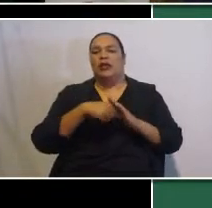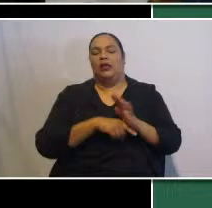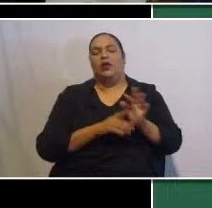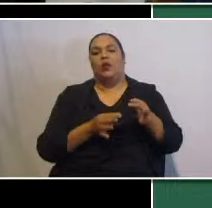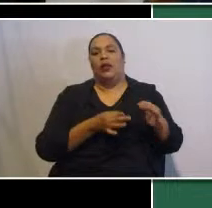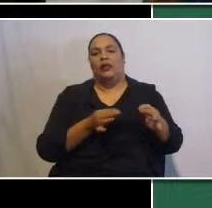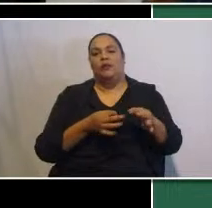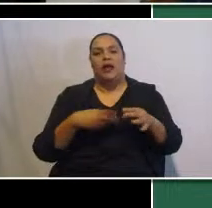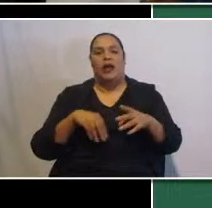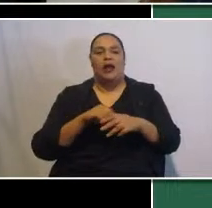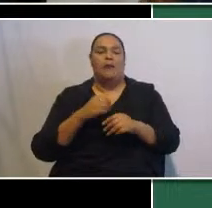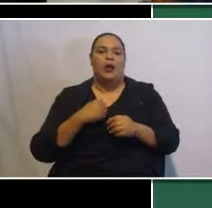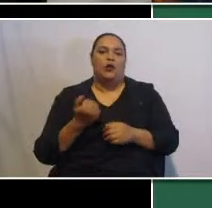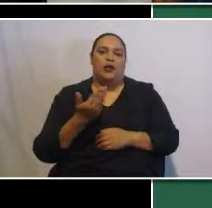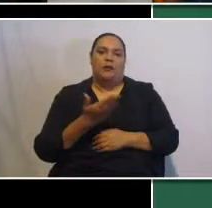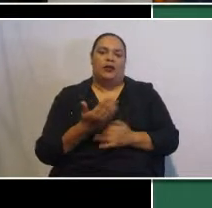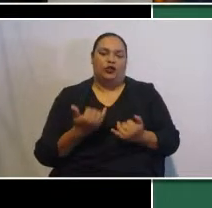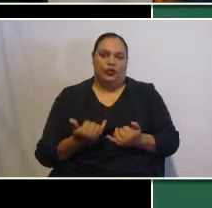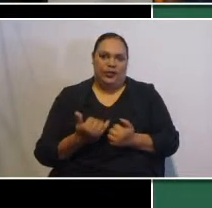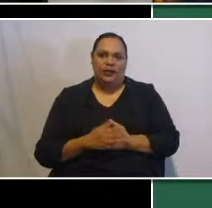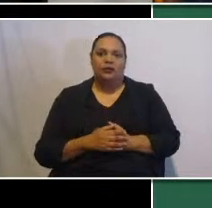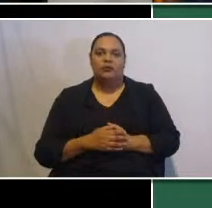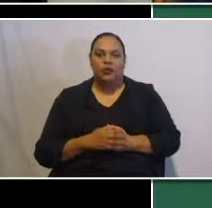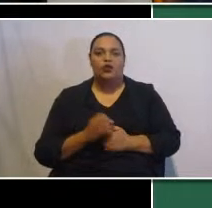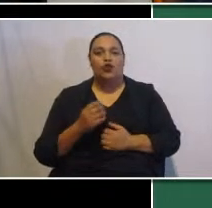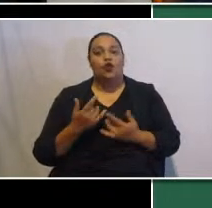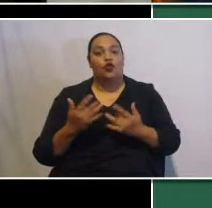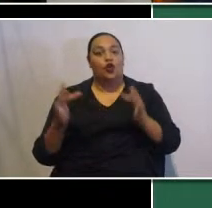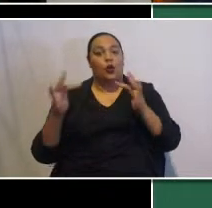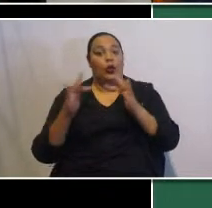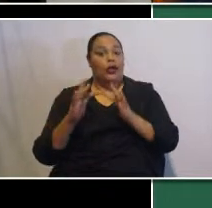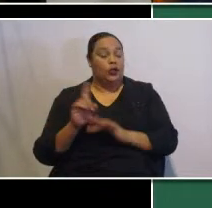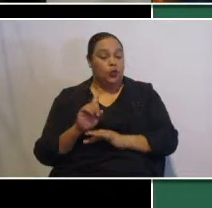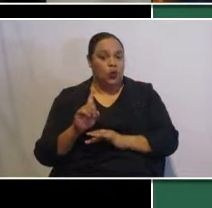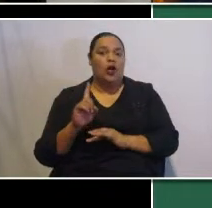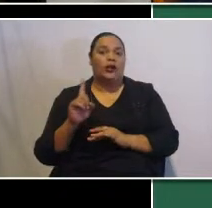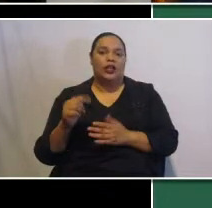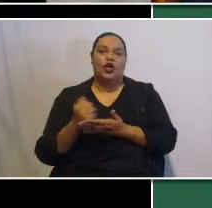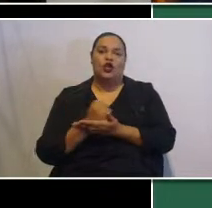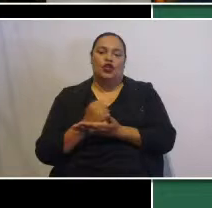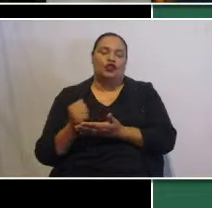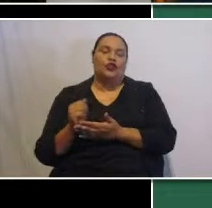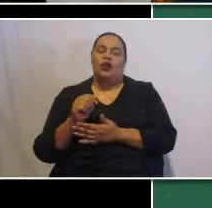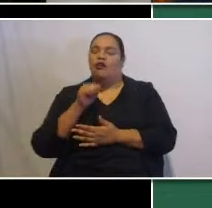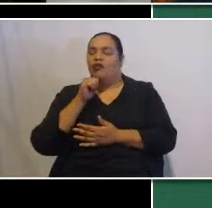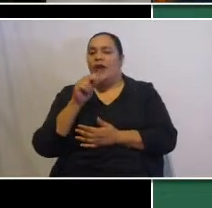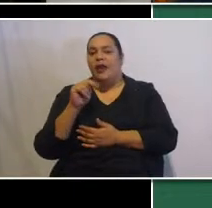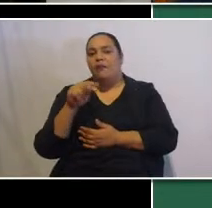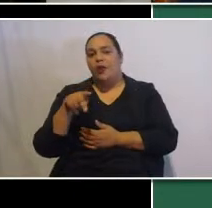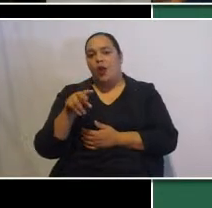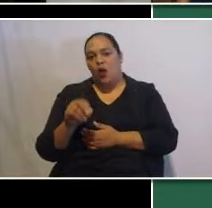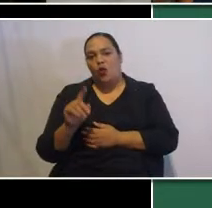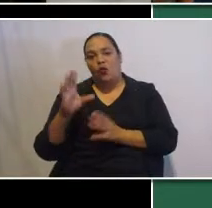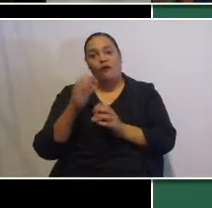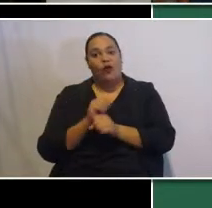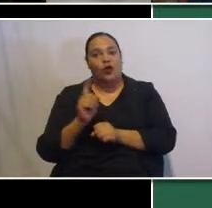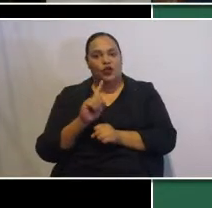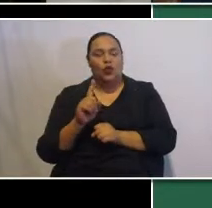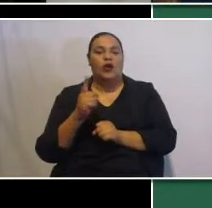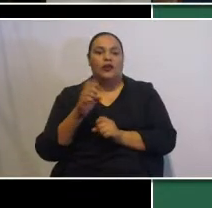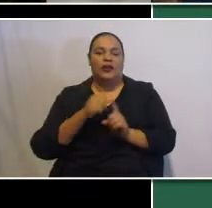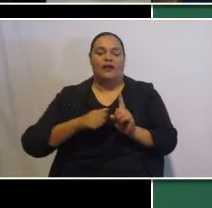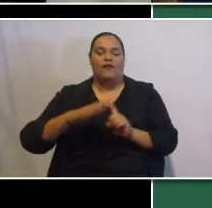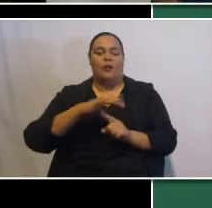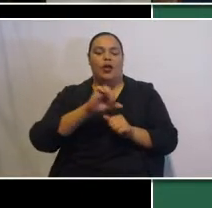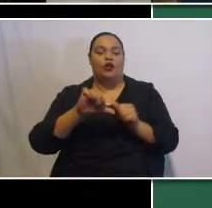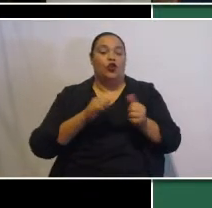details on our submission today. The Green Connection is a registered non-governmental organization that focuses on environmental and